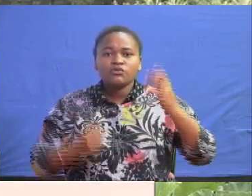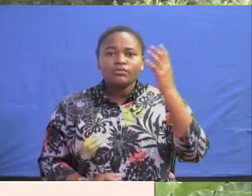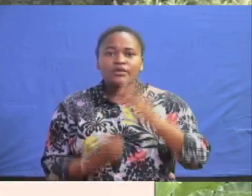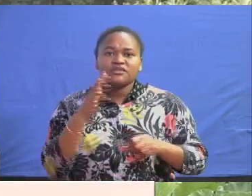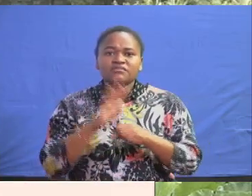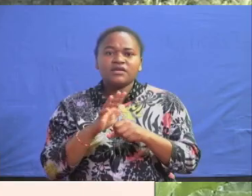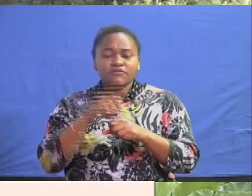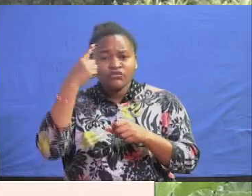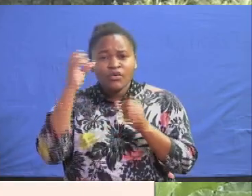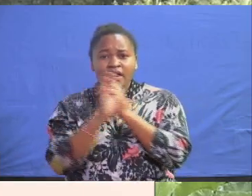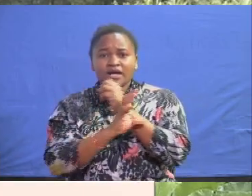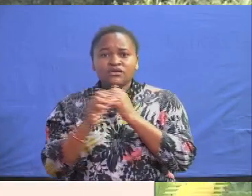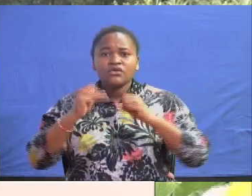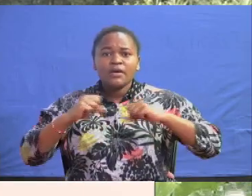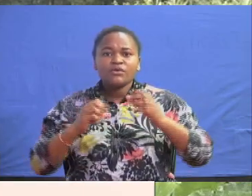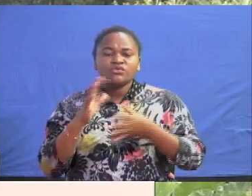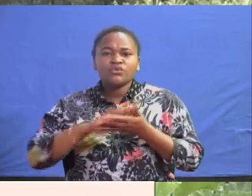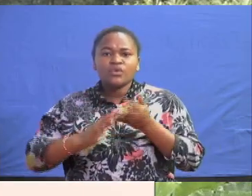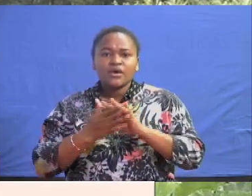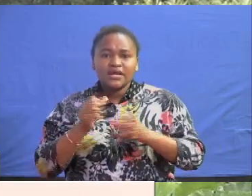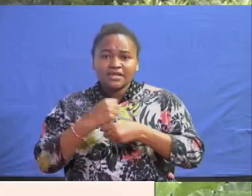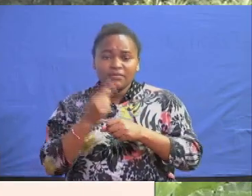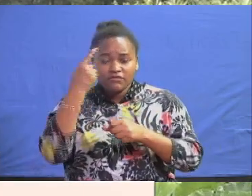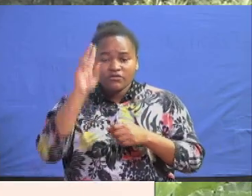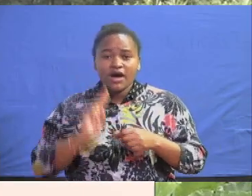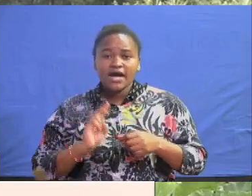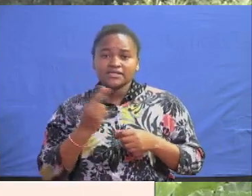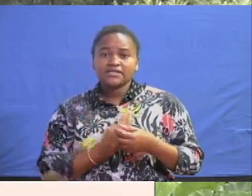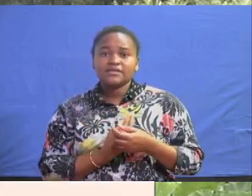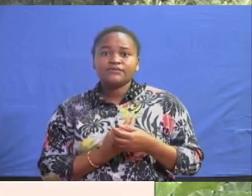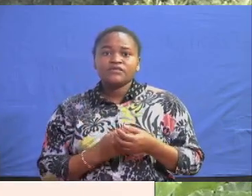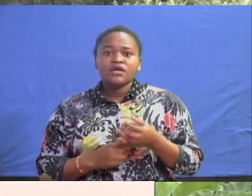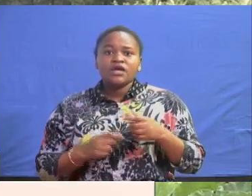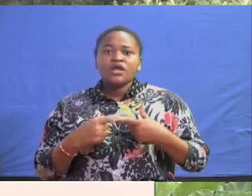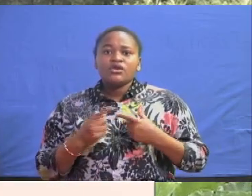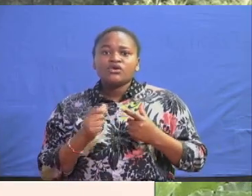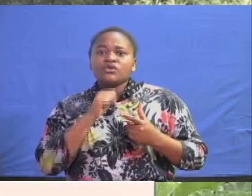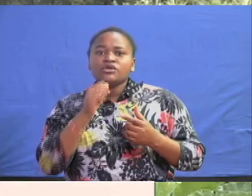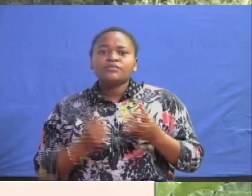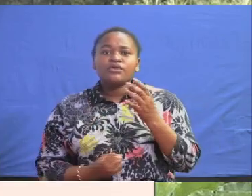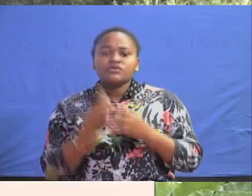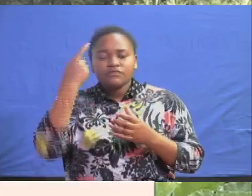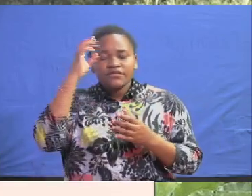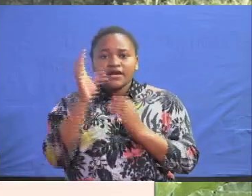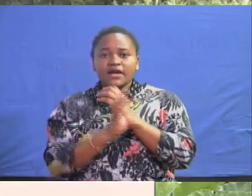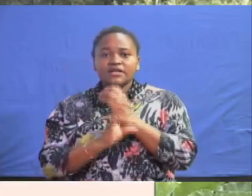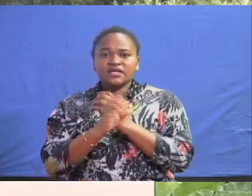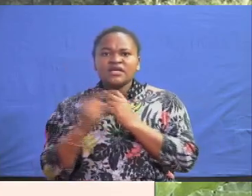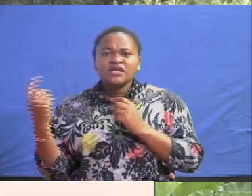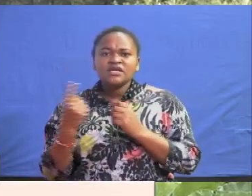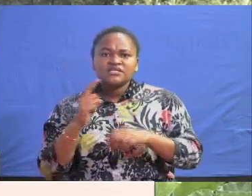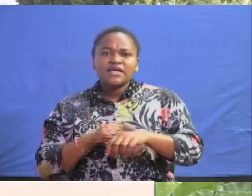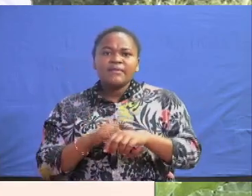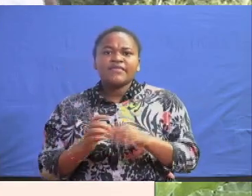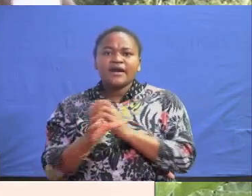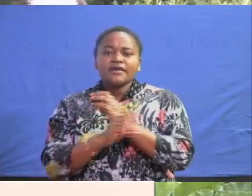for our country, so that we may be able to create employment for ourselves, apart from producing for our country, because each and every time you might see that our country is crying